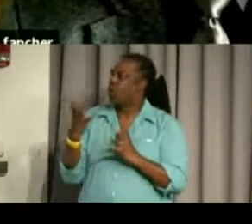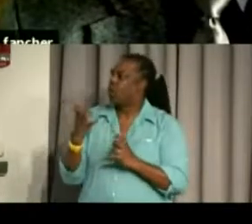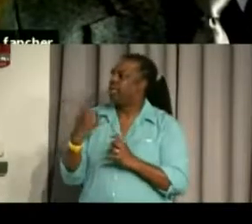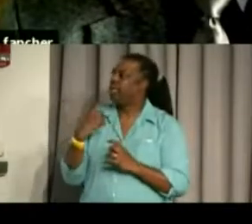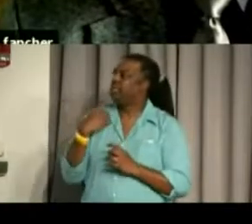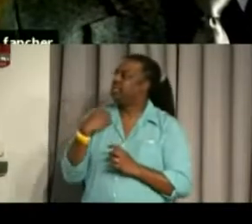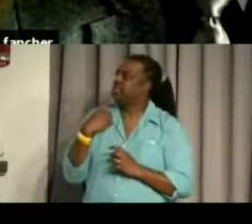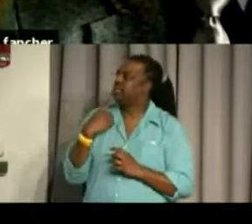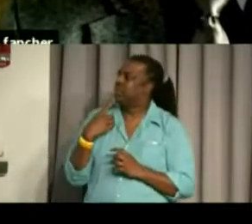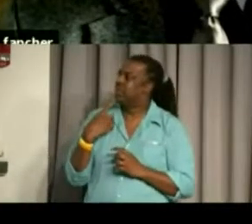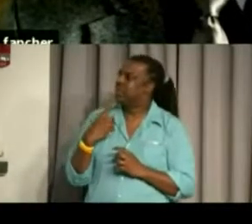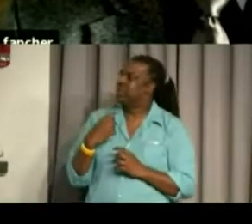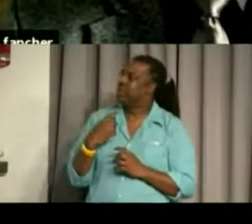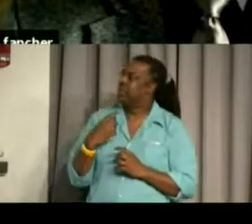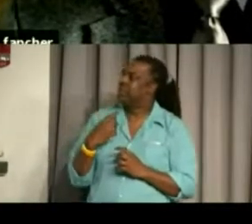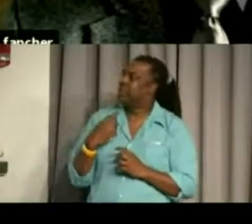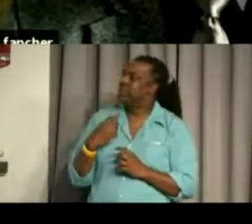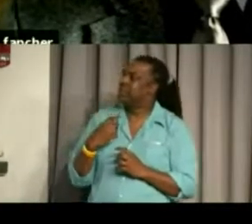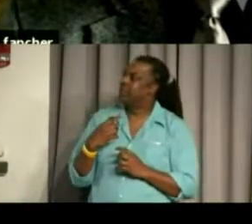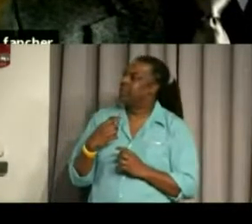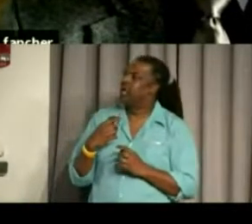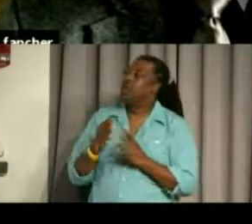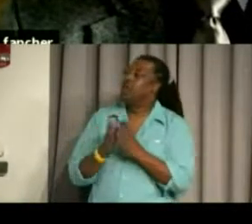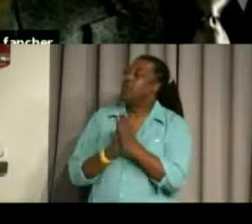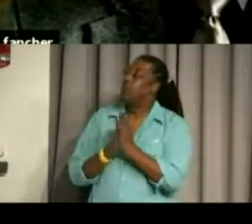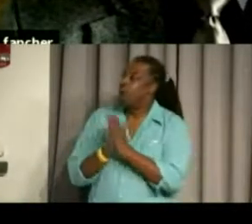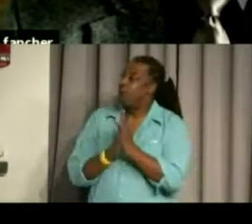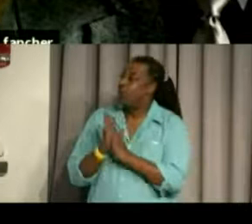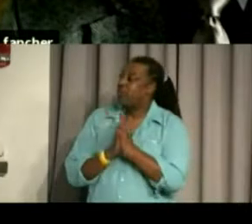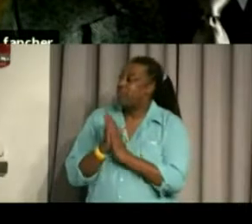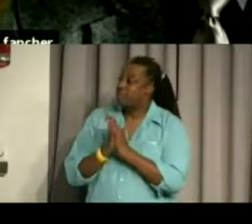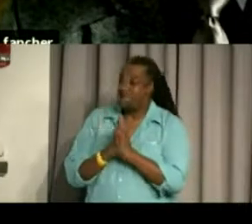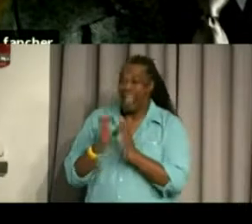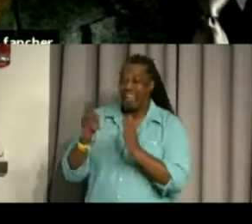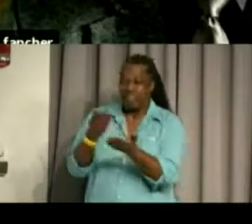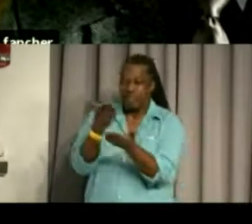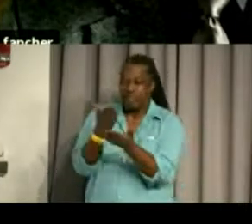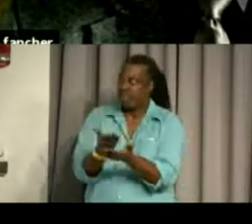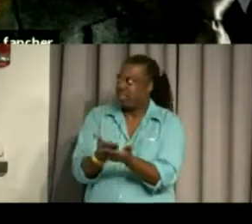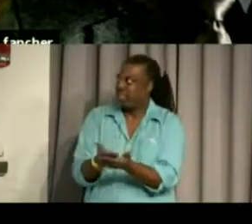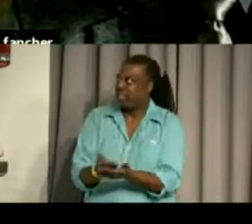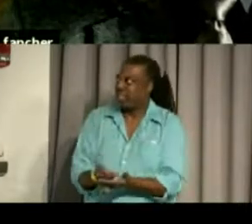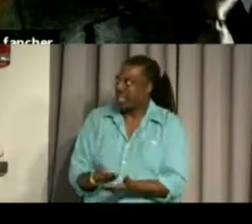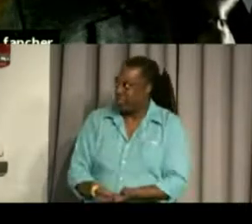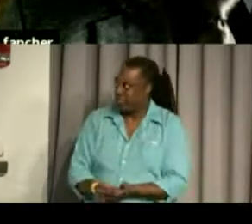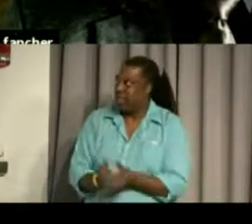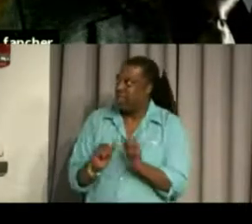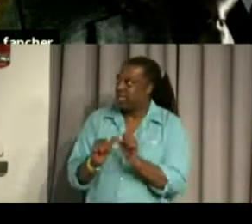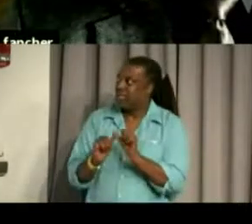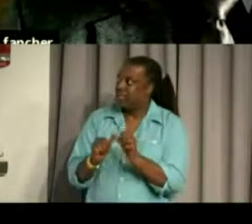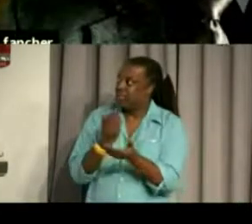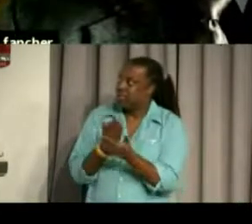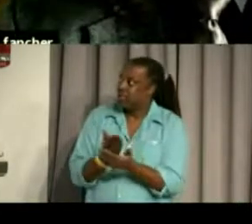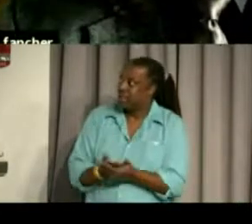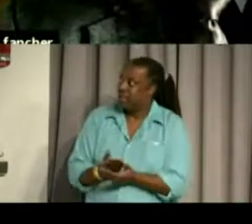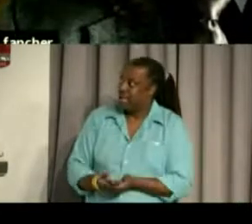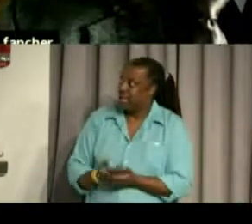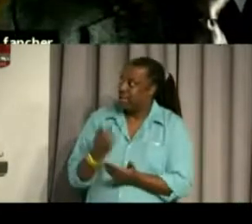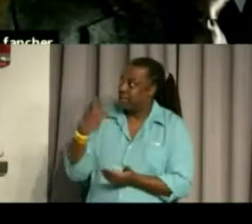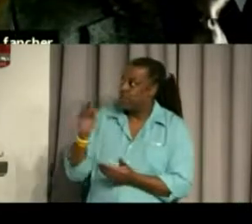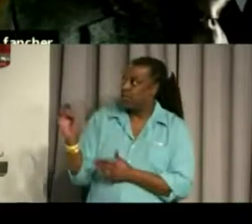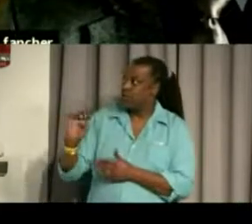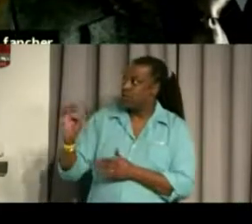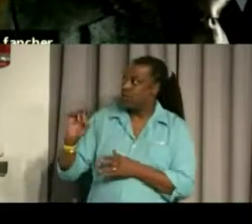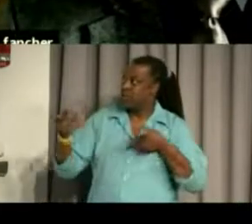that the motivations for the justifications, the continued justifications of the